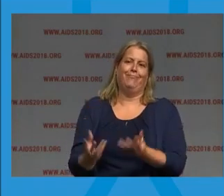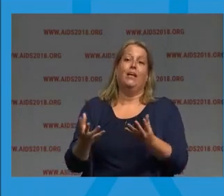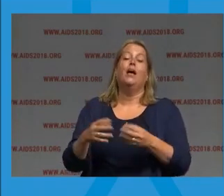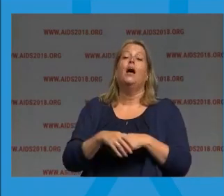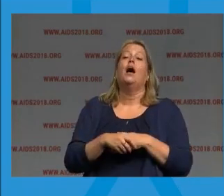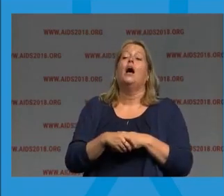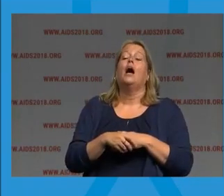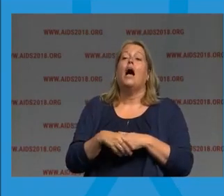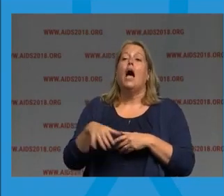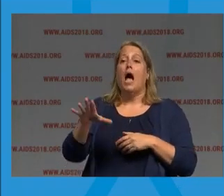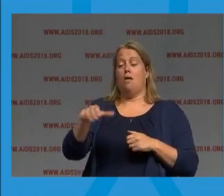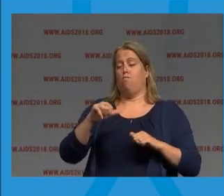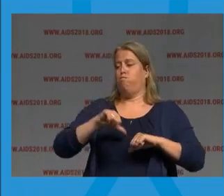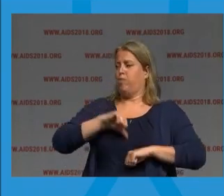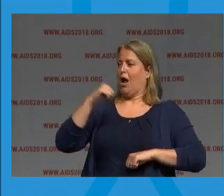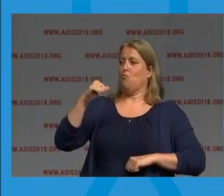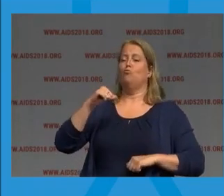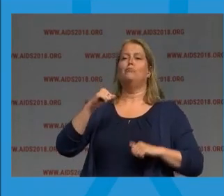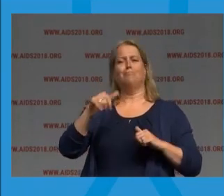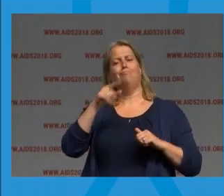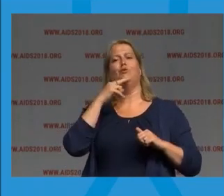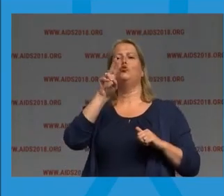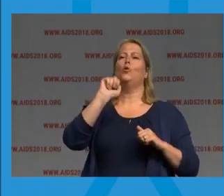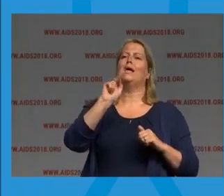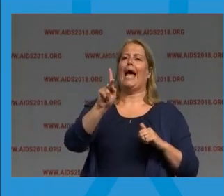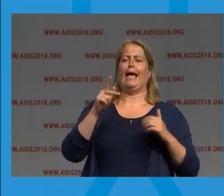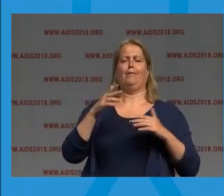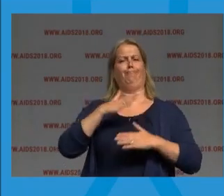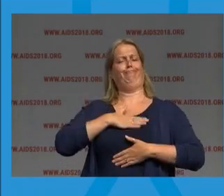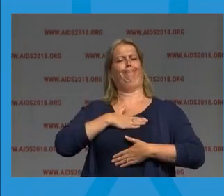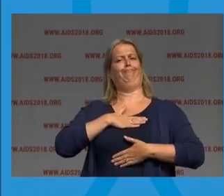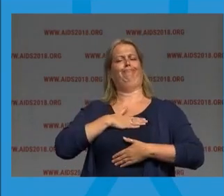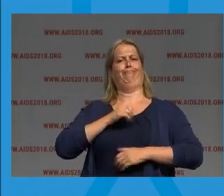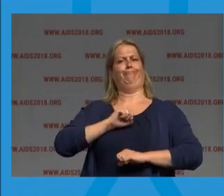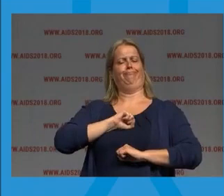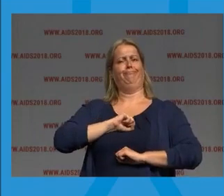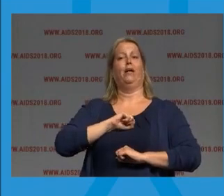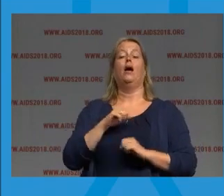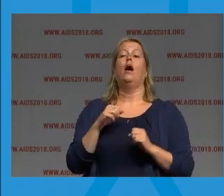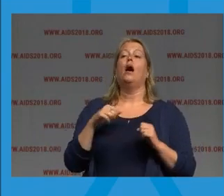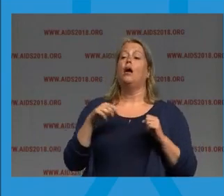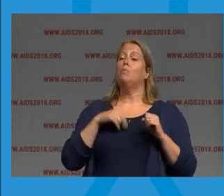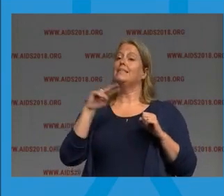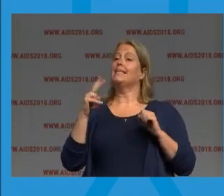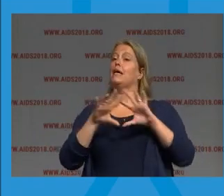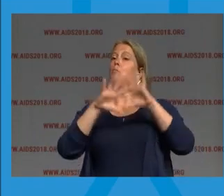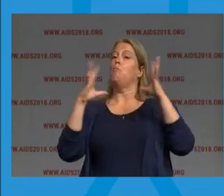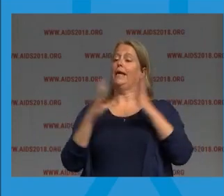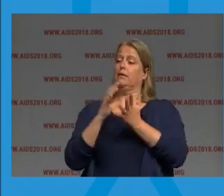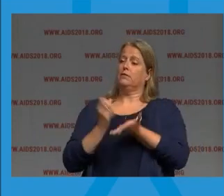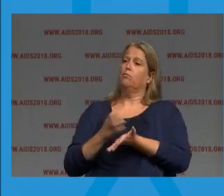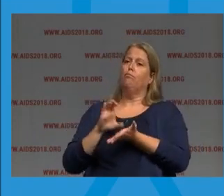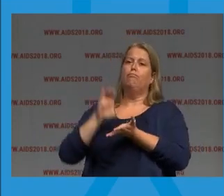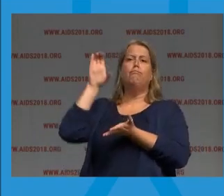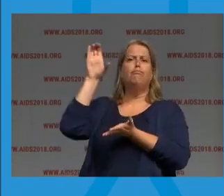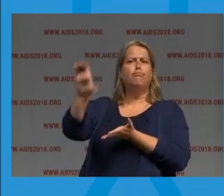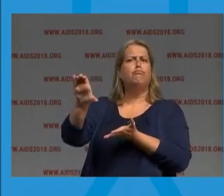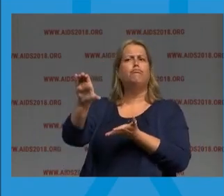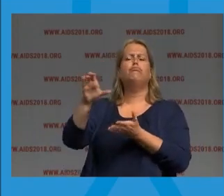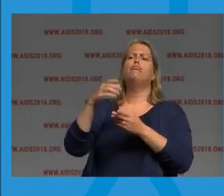that the United Kingdom is playing our part. We're the second biggest global funder to HIV prevention, treatment and